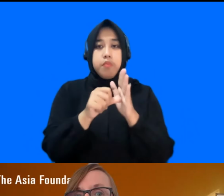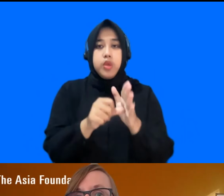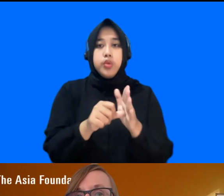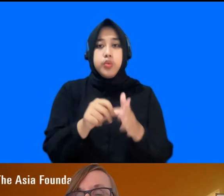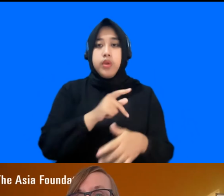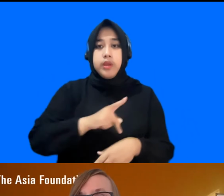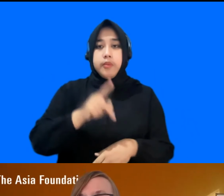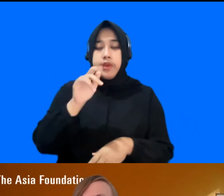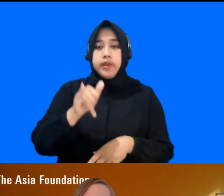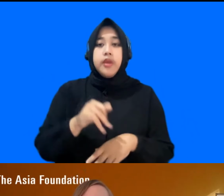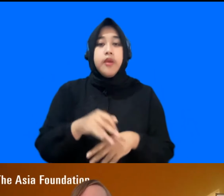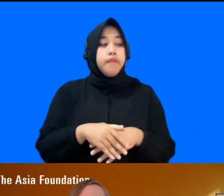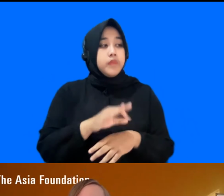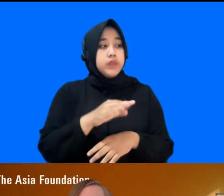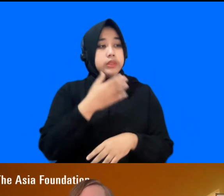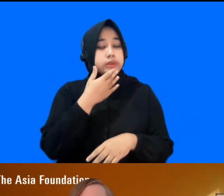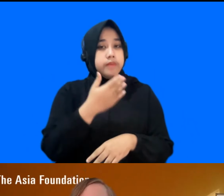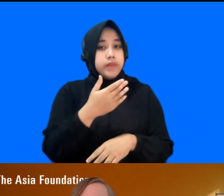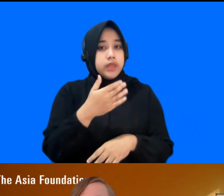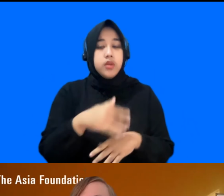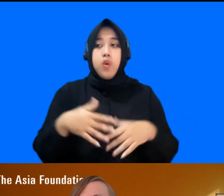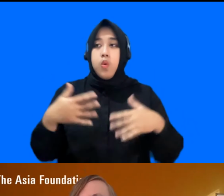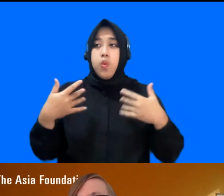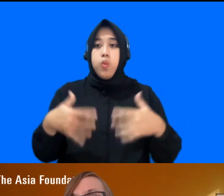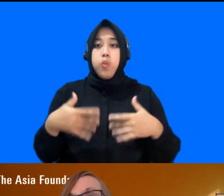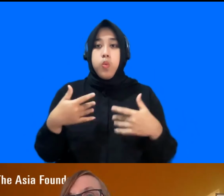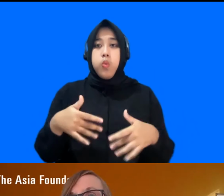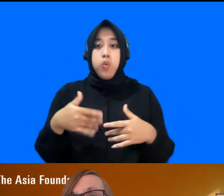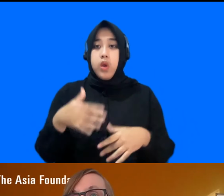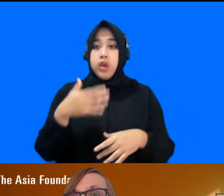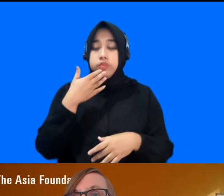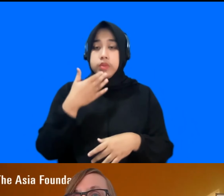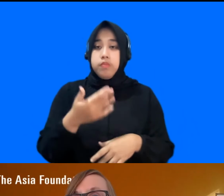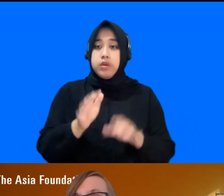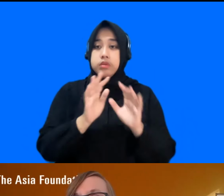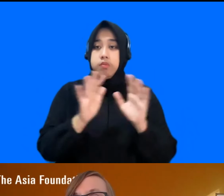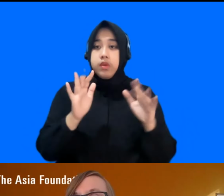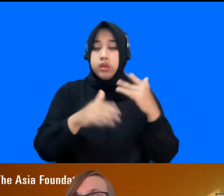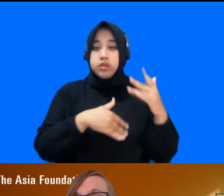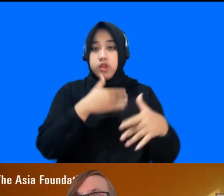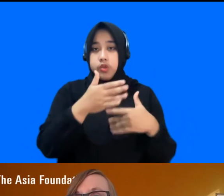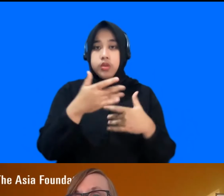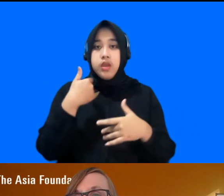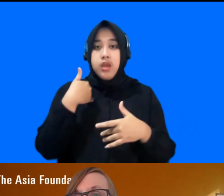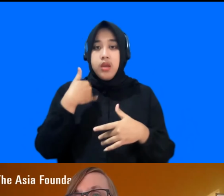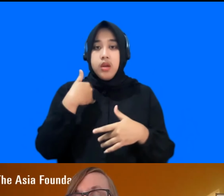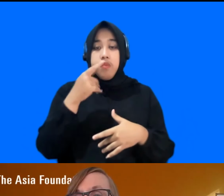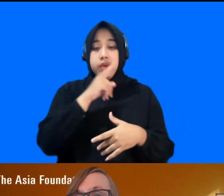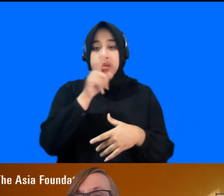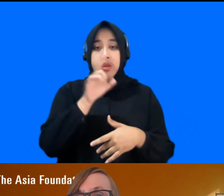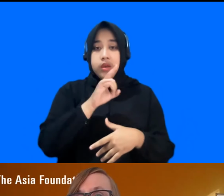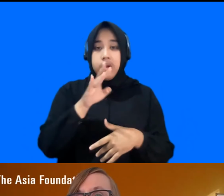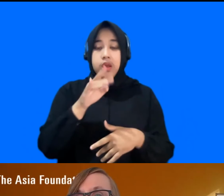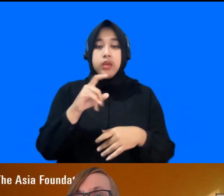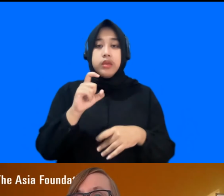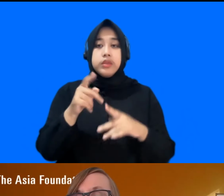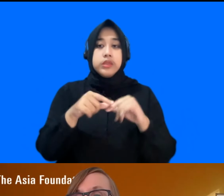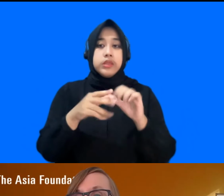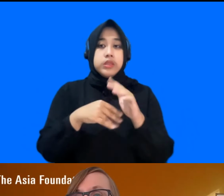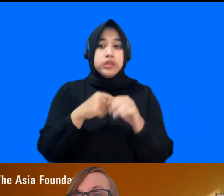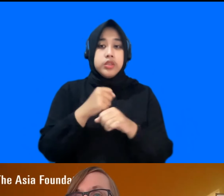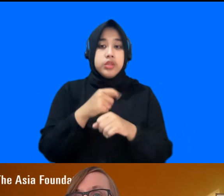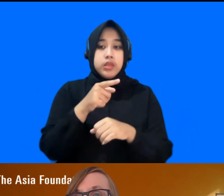Great, thank you. We also have a good question from Zhang in the chat. She says, I know that open source communities are active in the